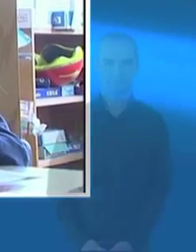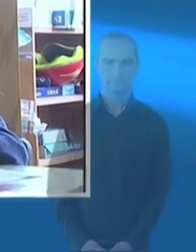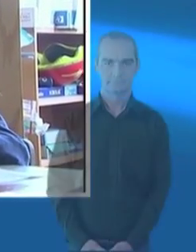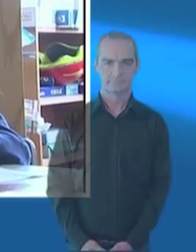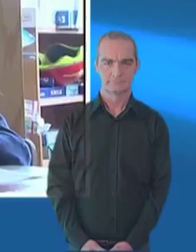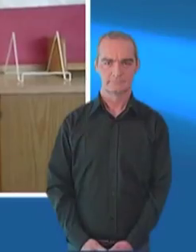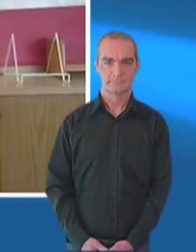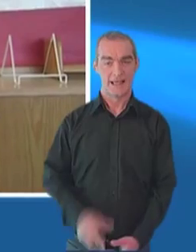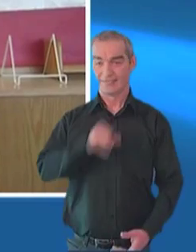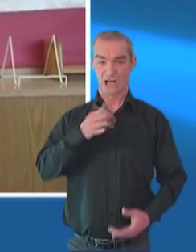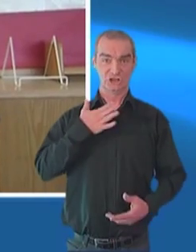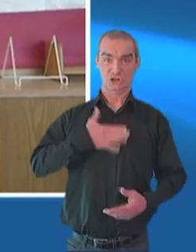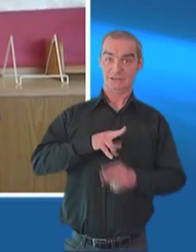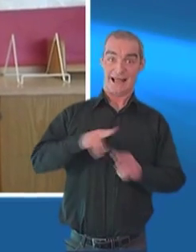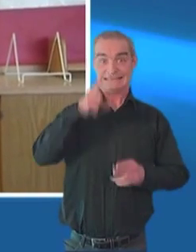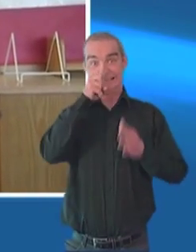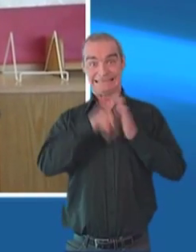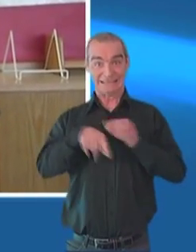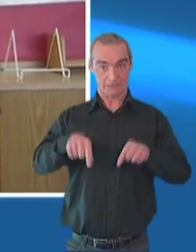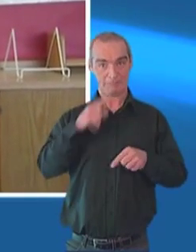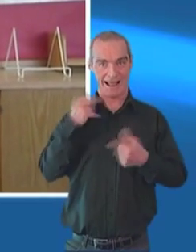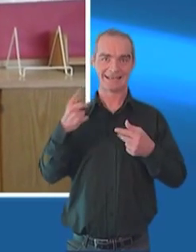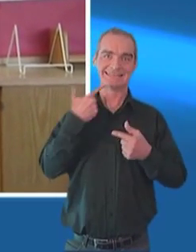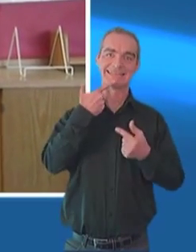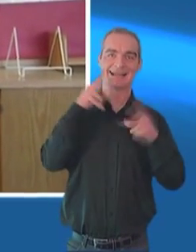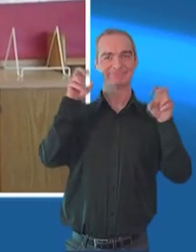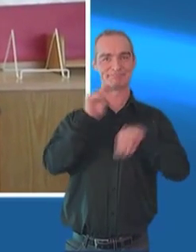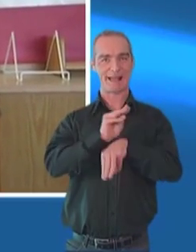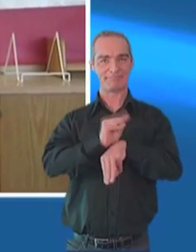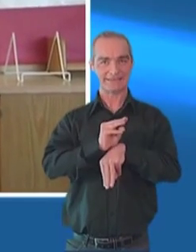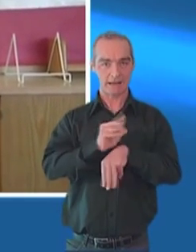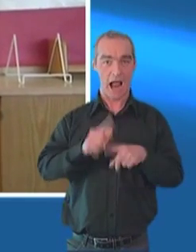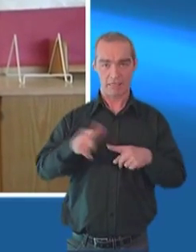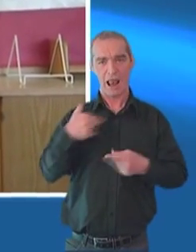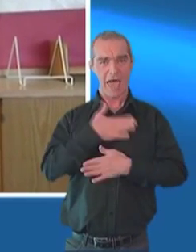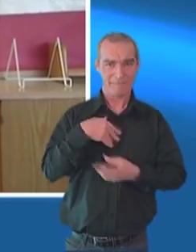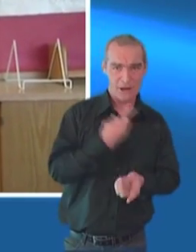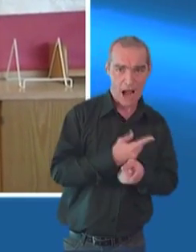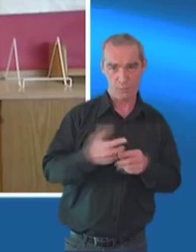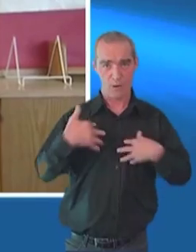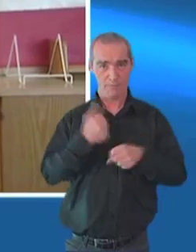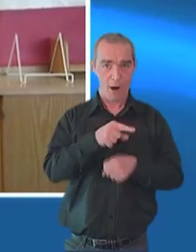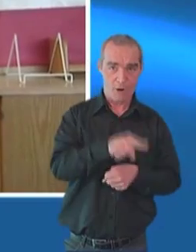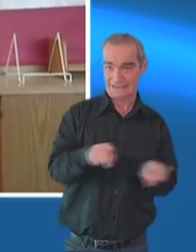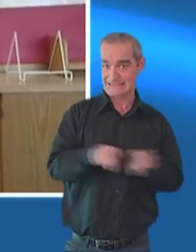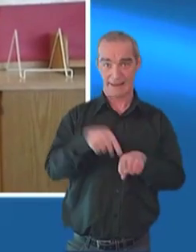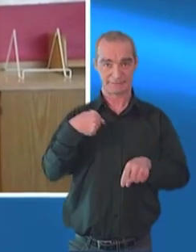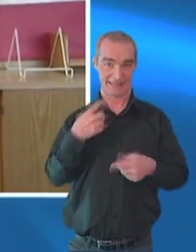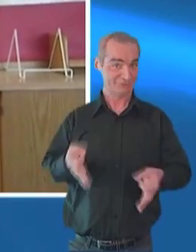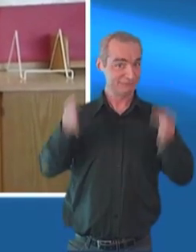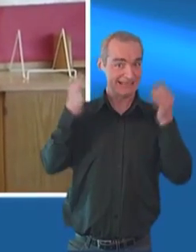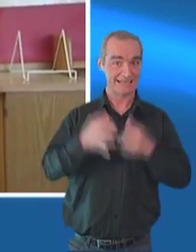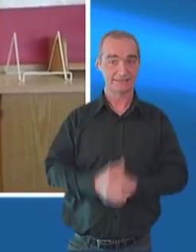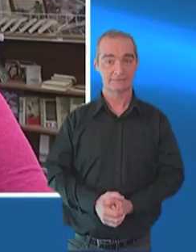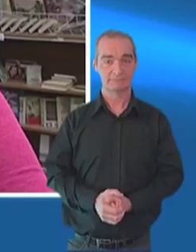students. They're not just teachers here, they're kind of surrogate mammies, you know, they love her, and they worry about her the same as I do, so